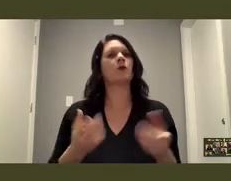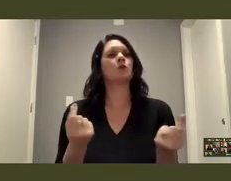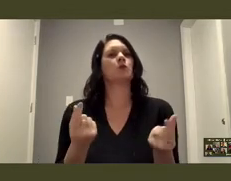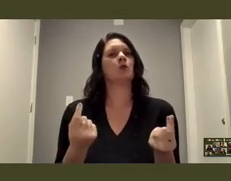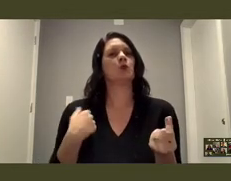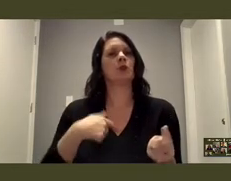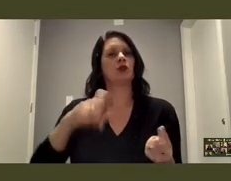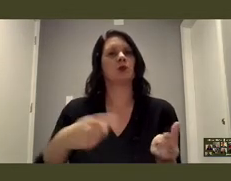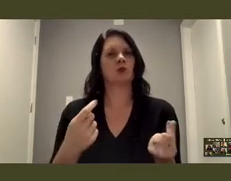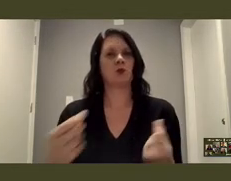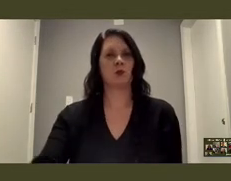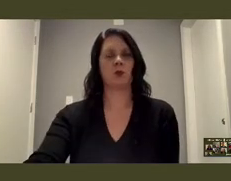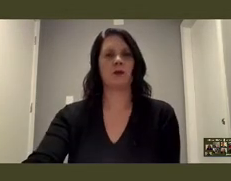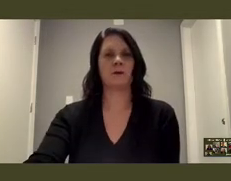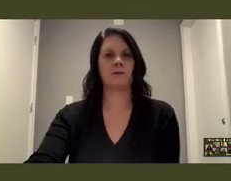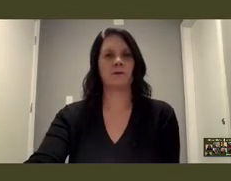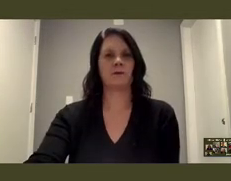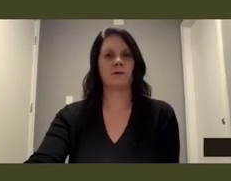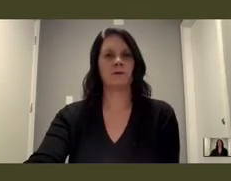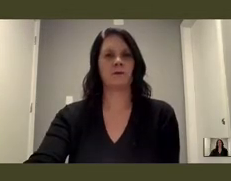Ron?